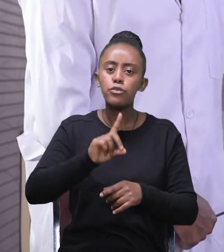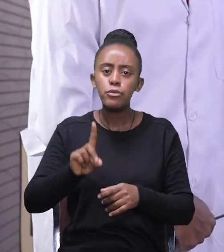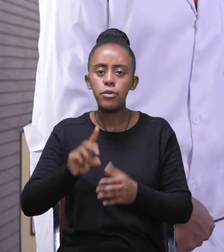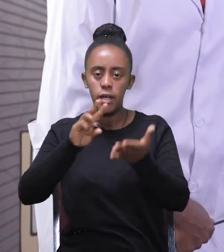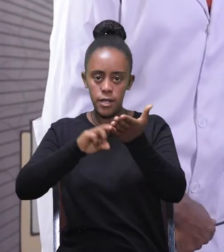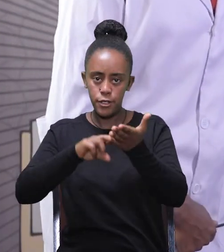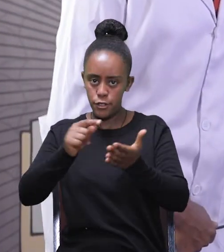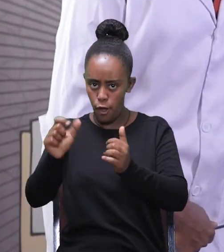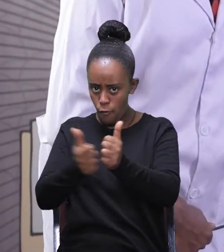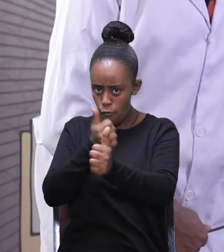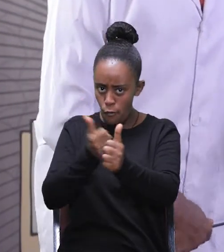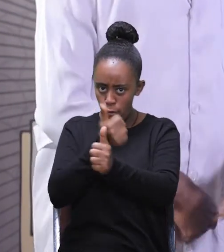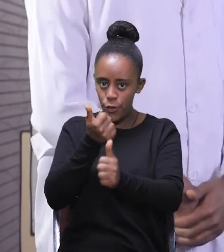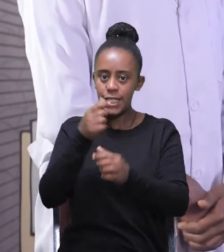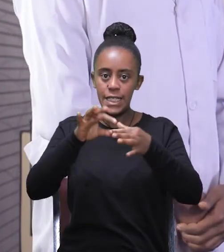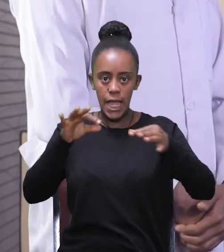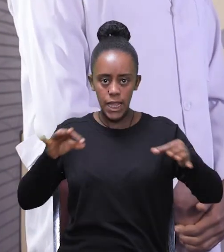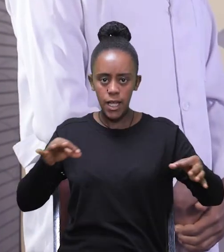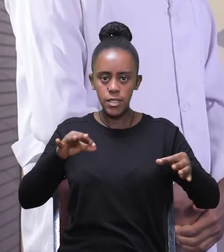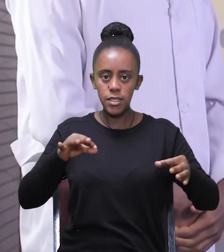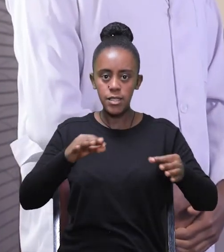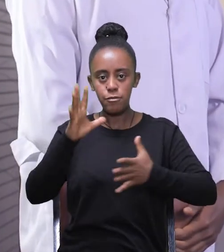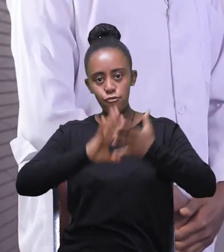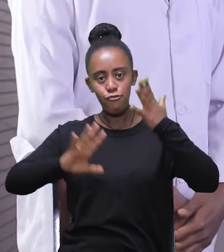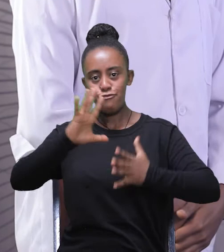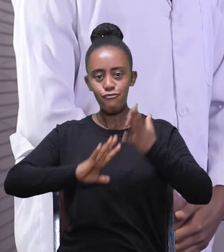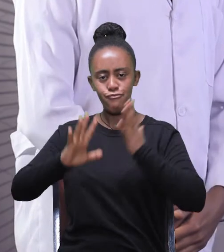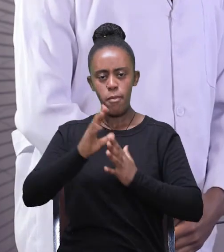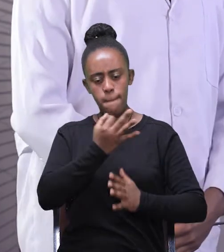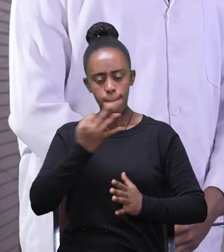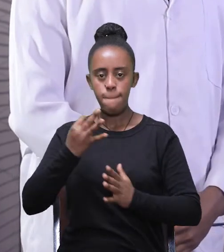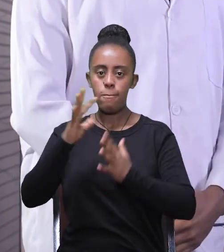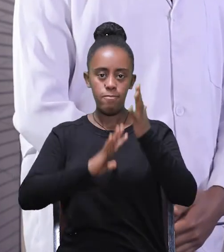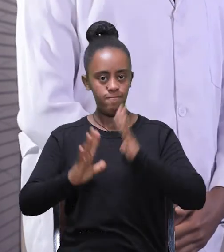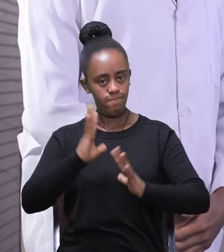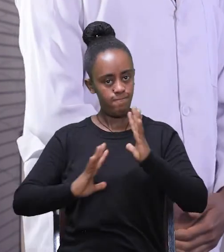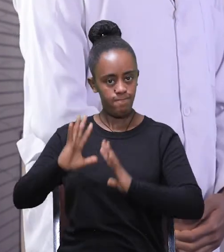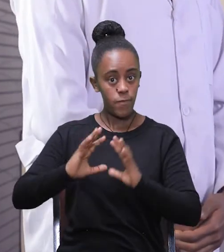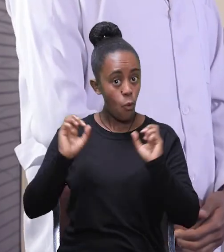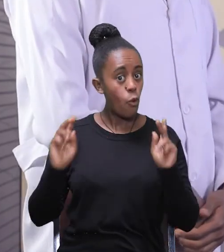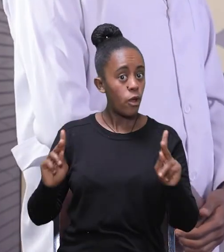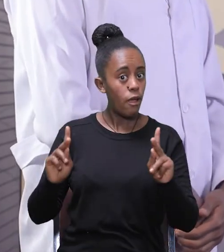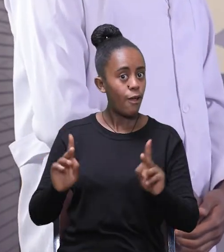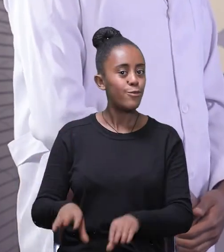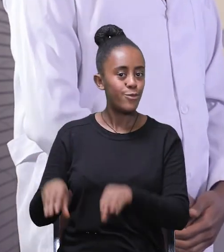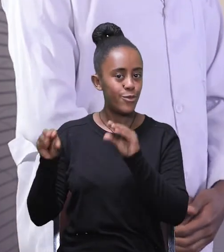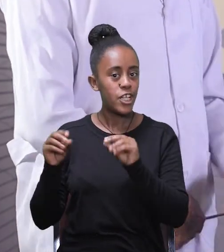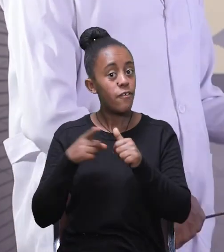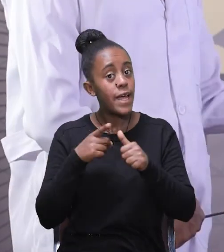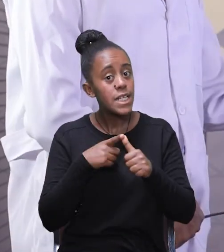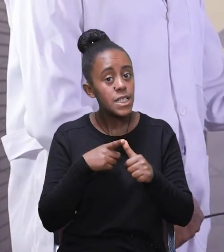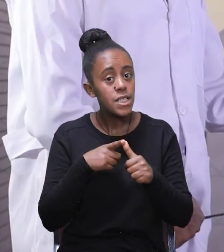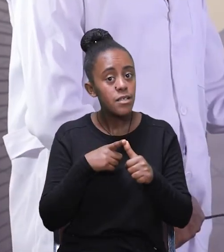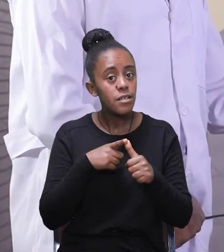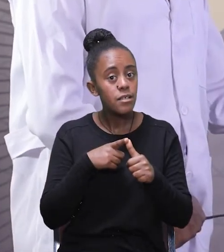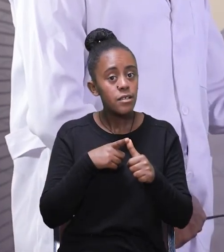read the following sentence out loud. Read the following sentences out loud. Okay, student. First, let